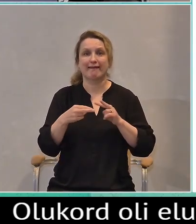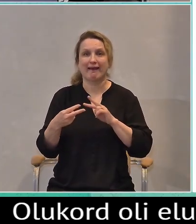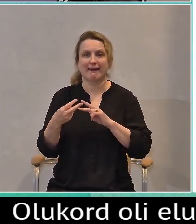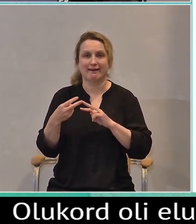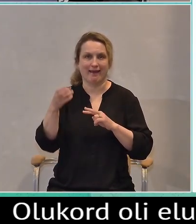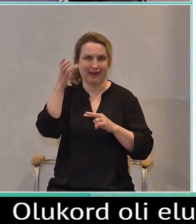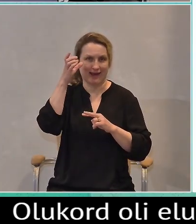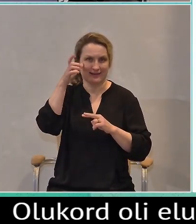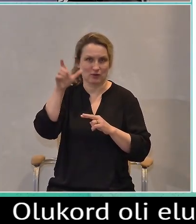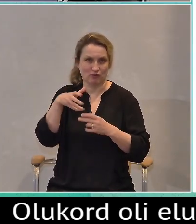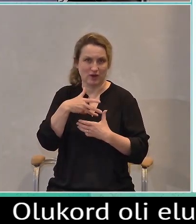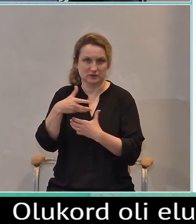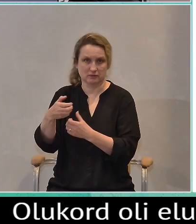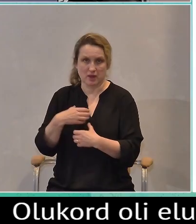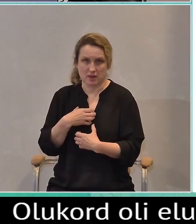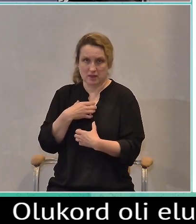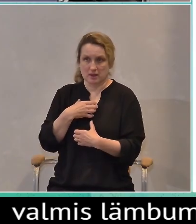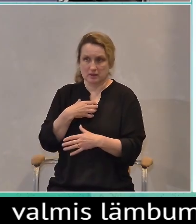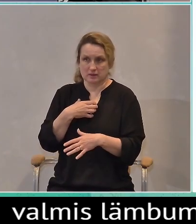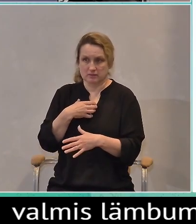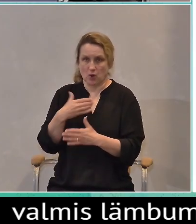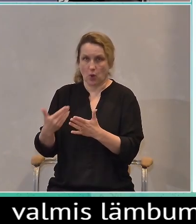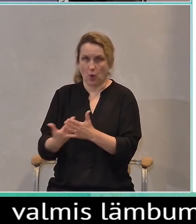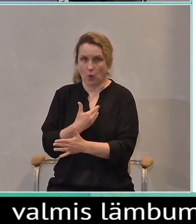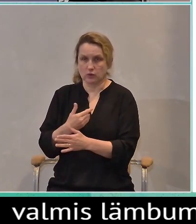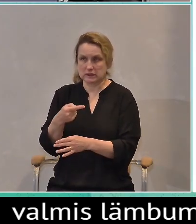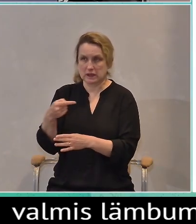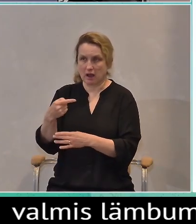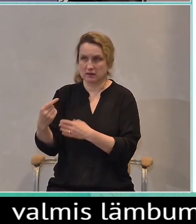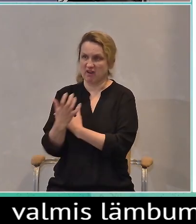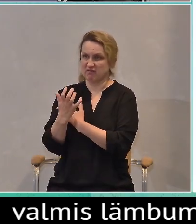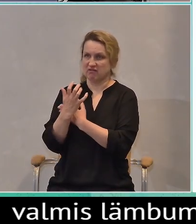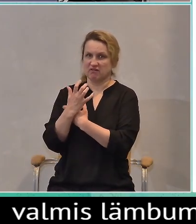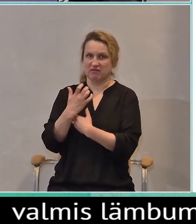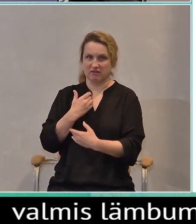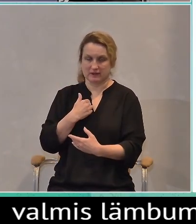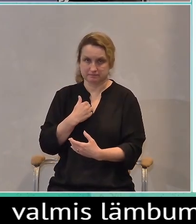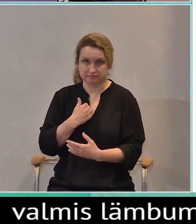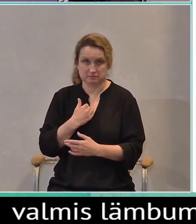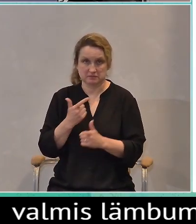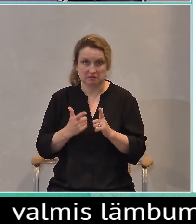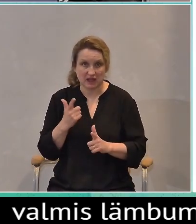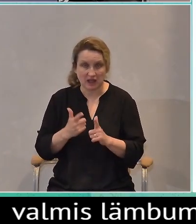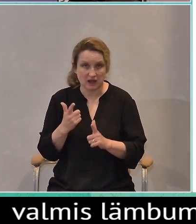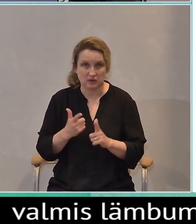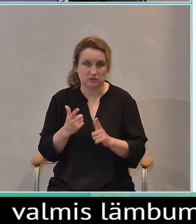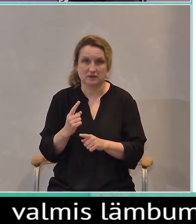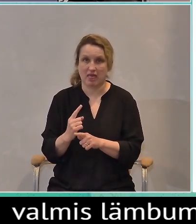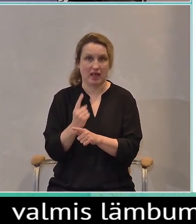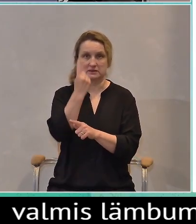Hospital. I filled in the application and I went to meet the doctor at the competence center. I was very